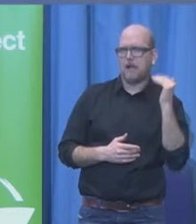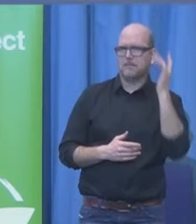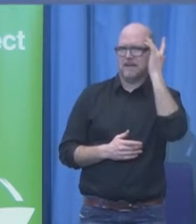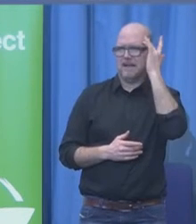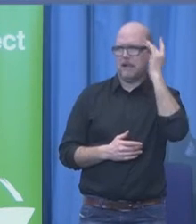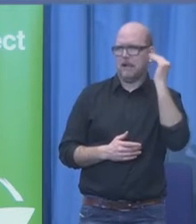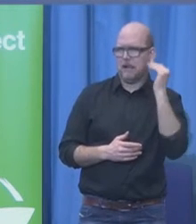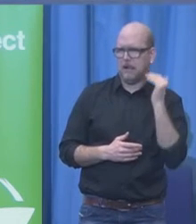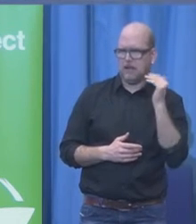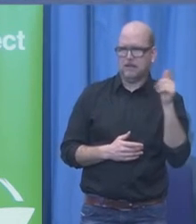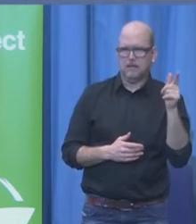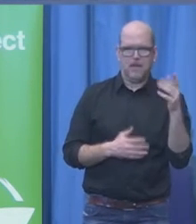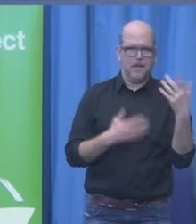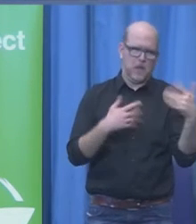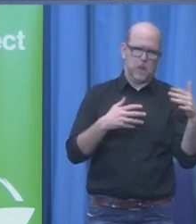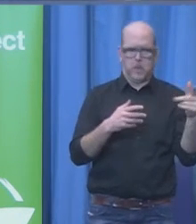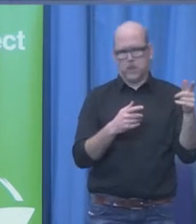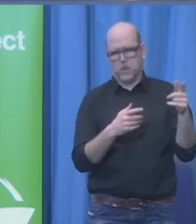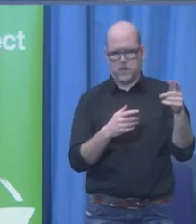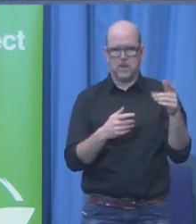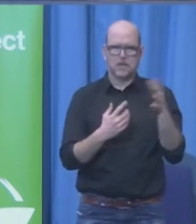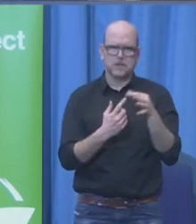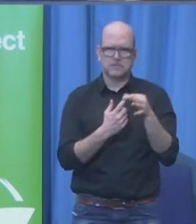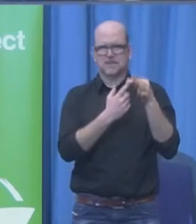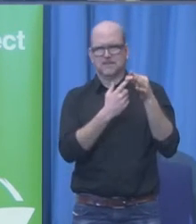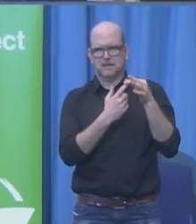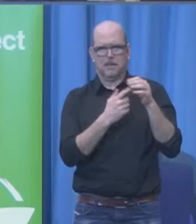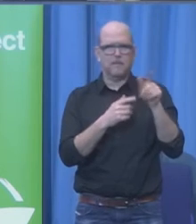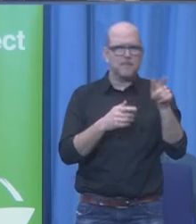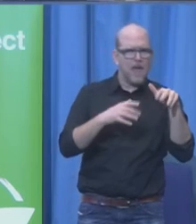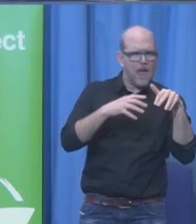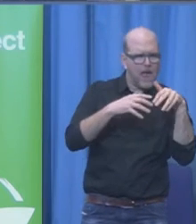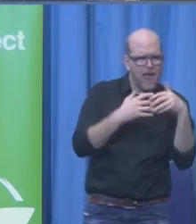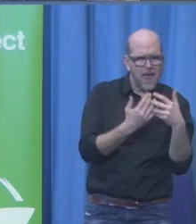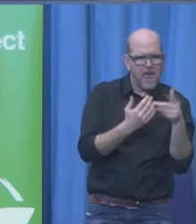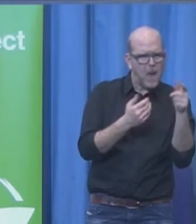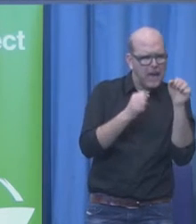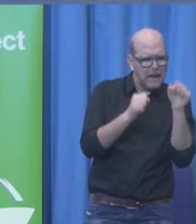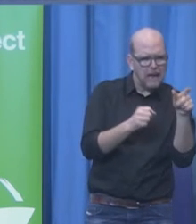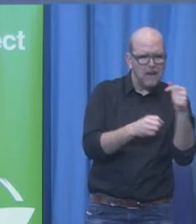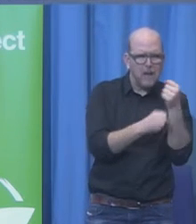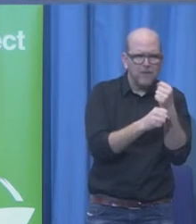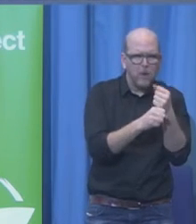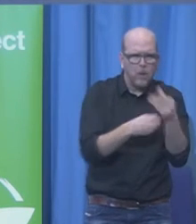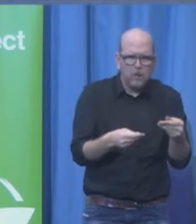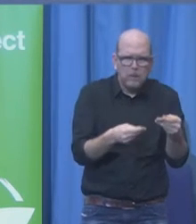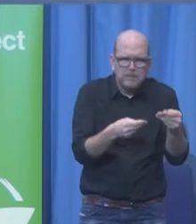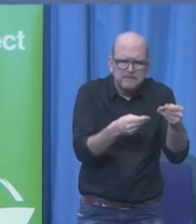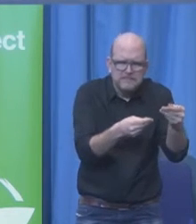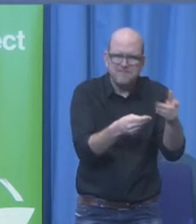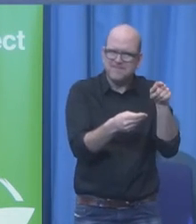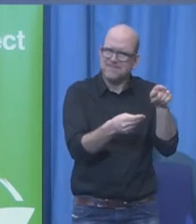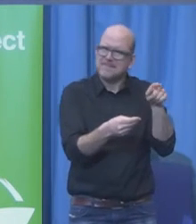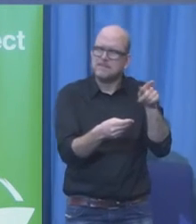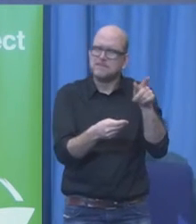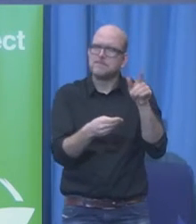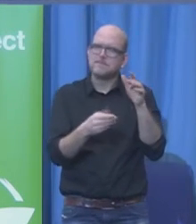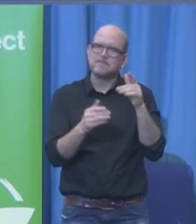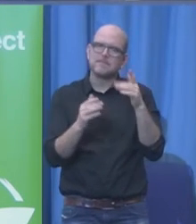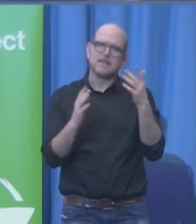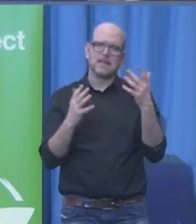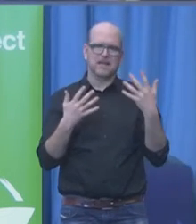particularly in the whole area of capacity legislation. That has all been done now, so there is